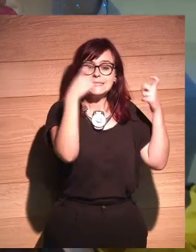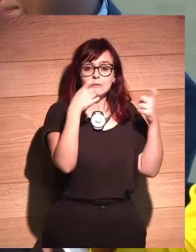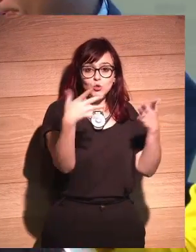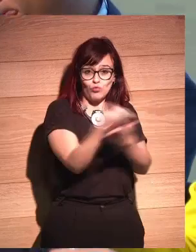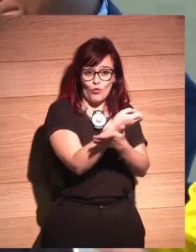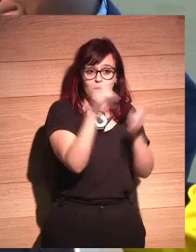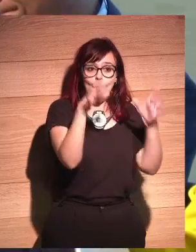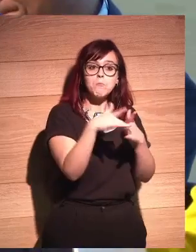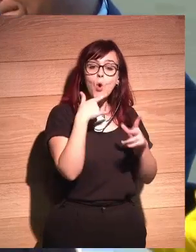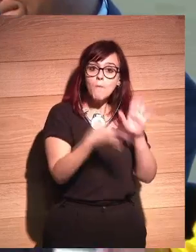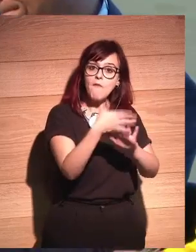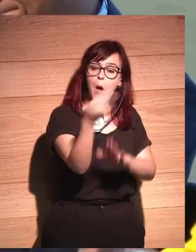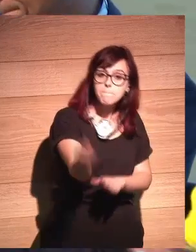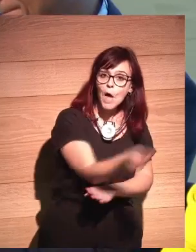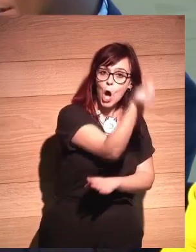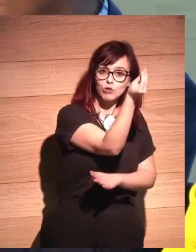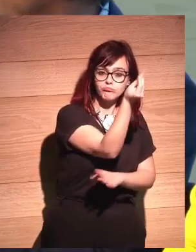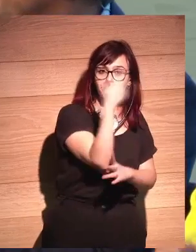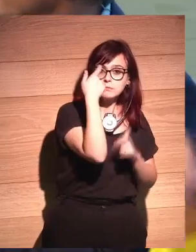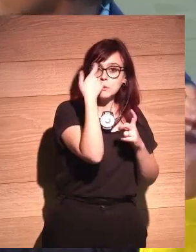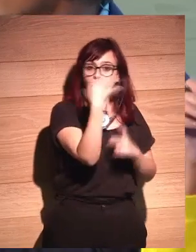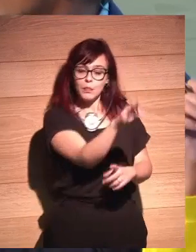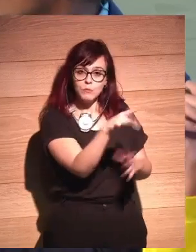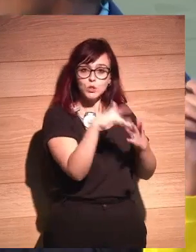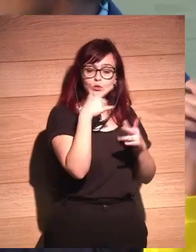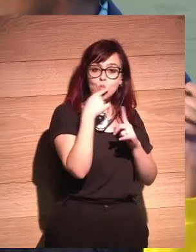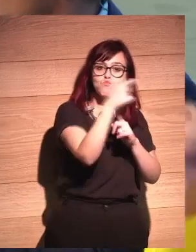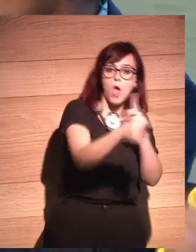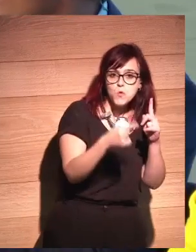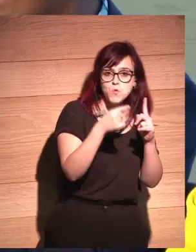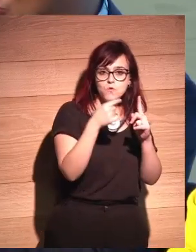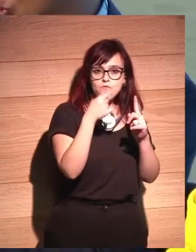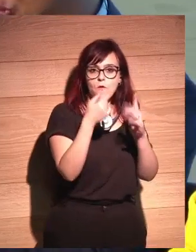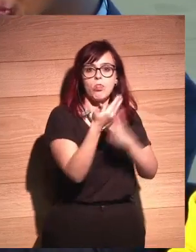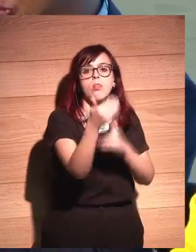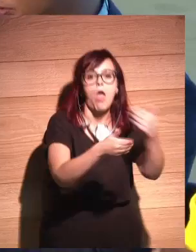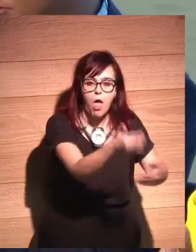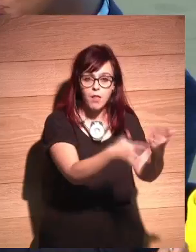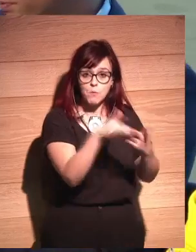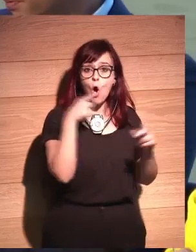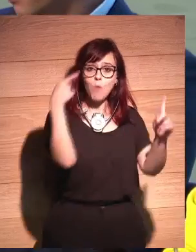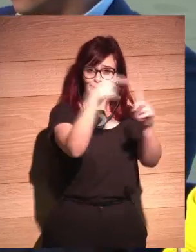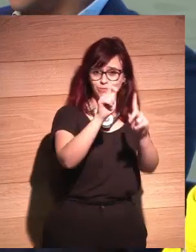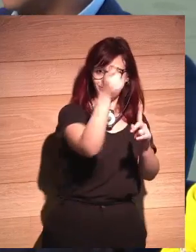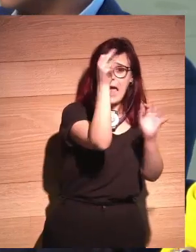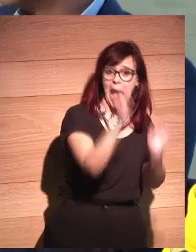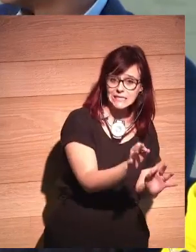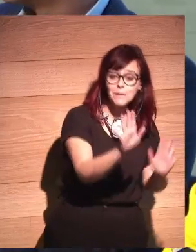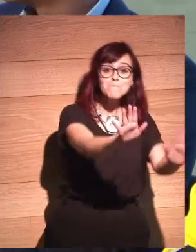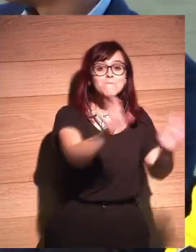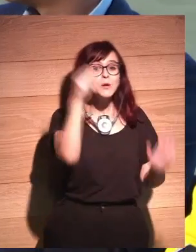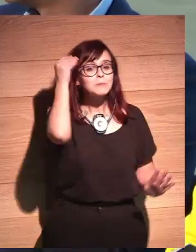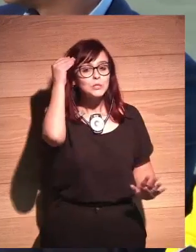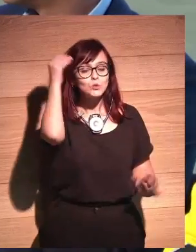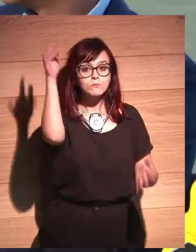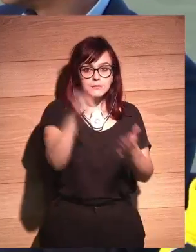better from day to day or from year to year, and that will be one of our goals. But I think working with